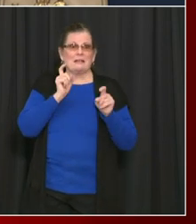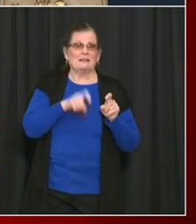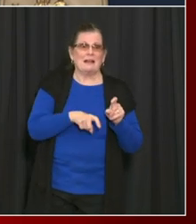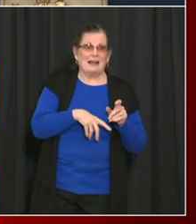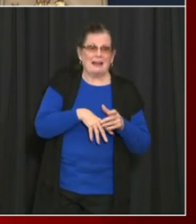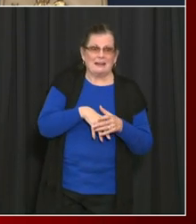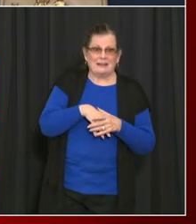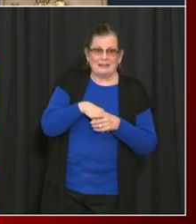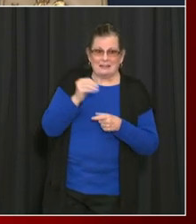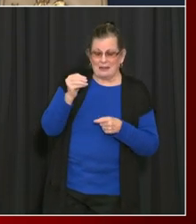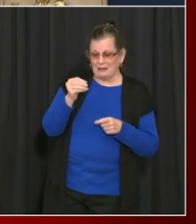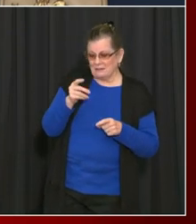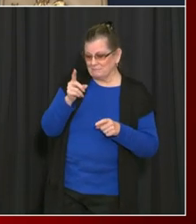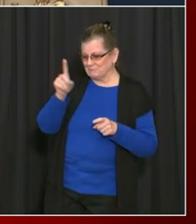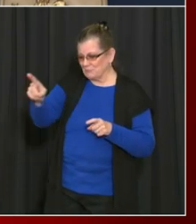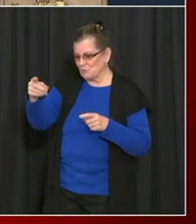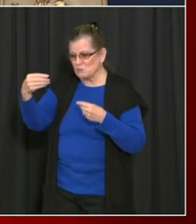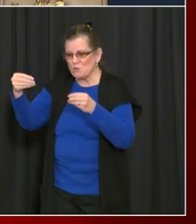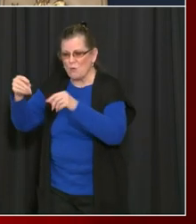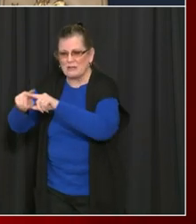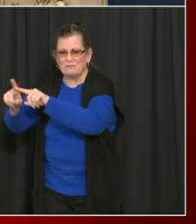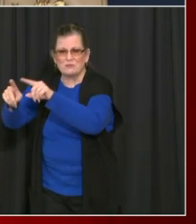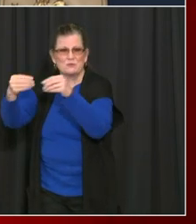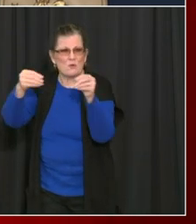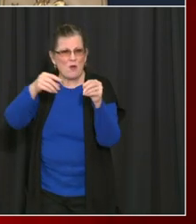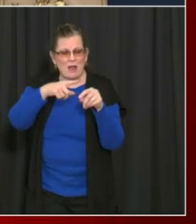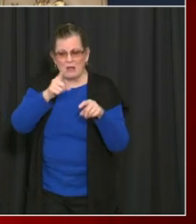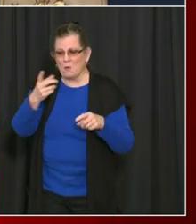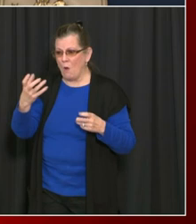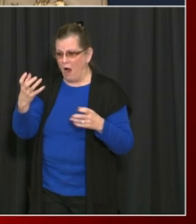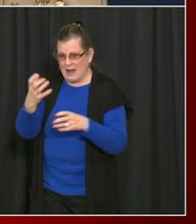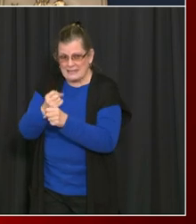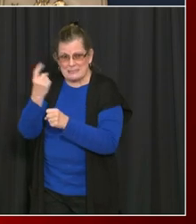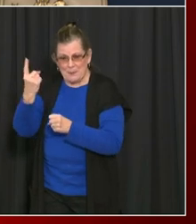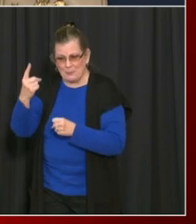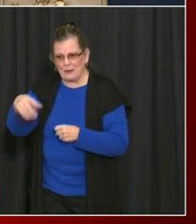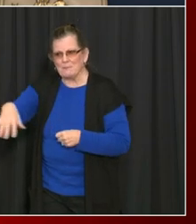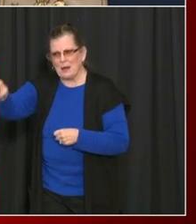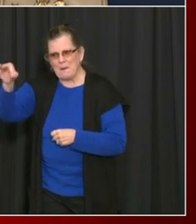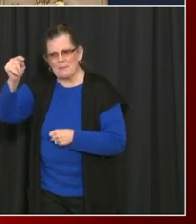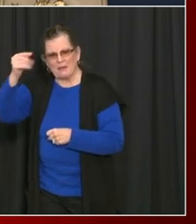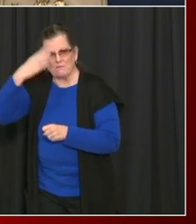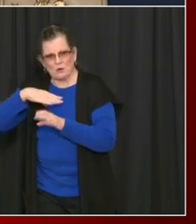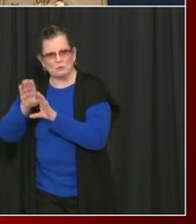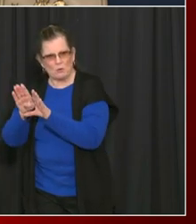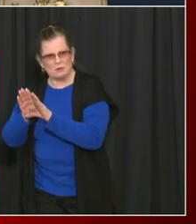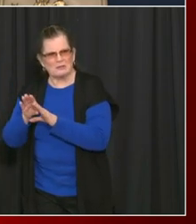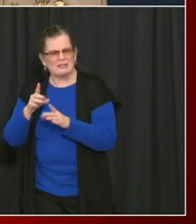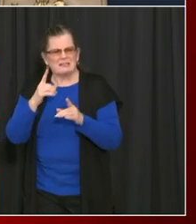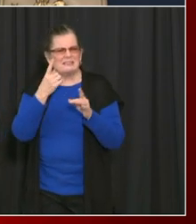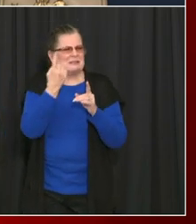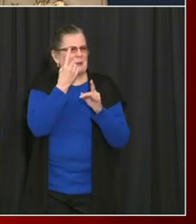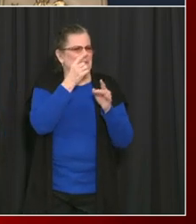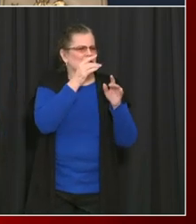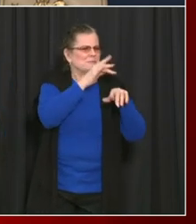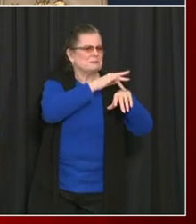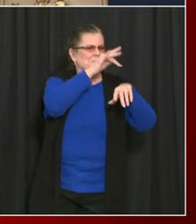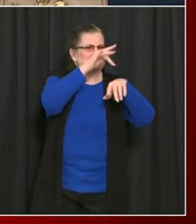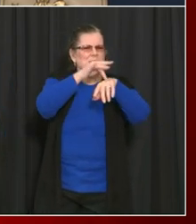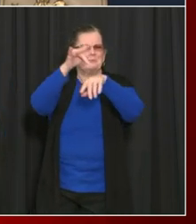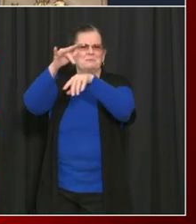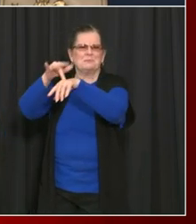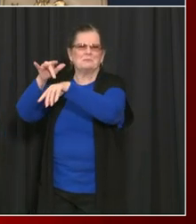curbside. You can go enjoy more public park space. But we continue to ask you to